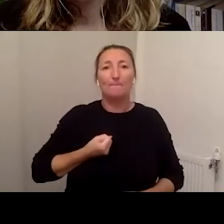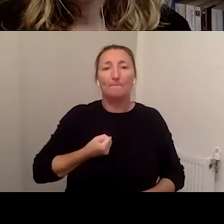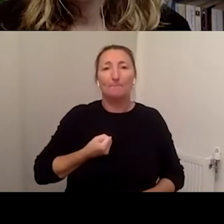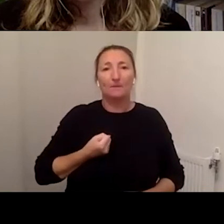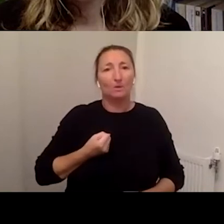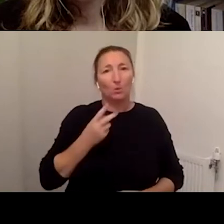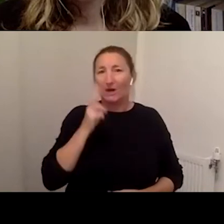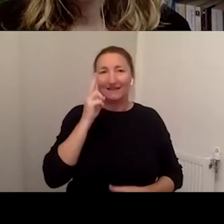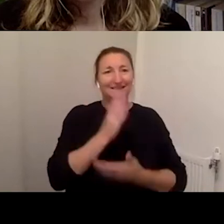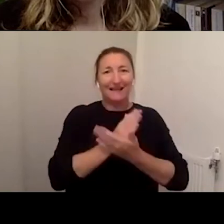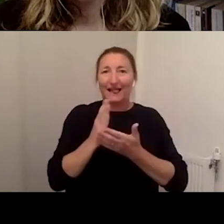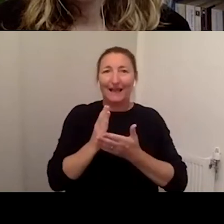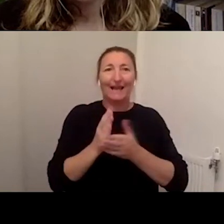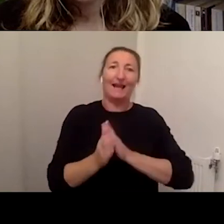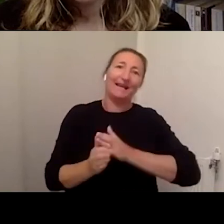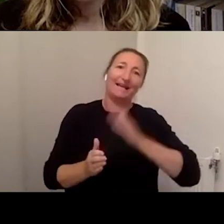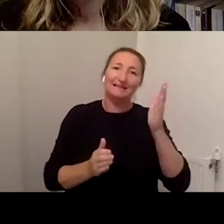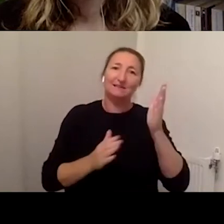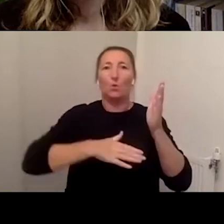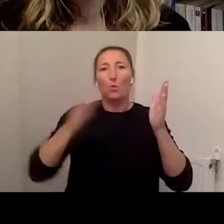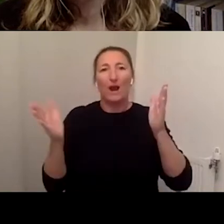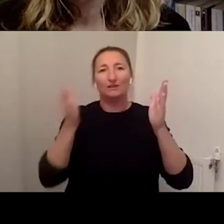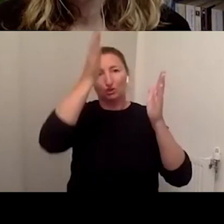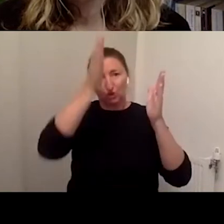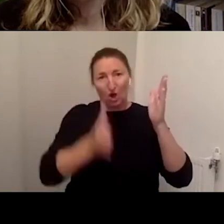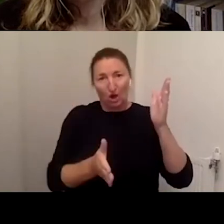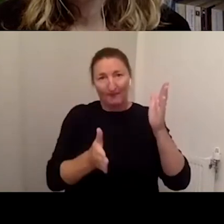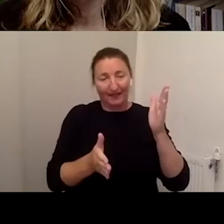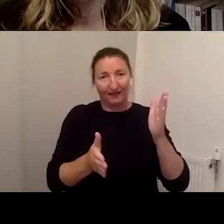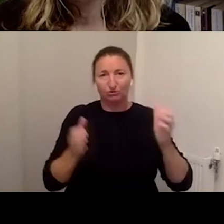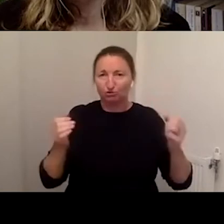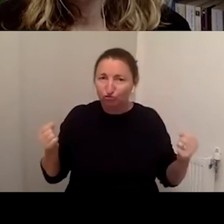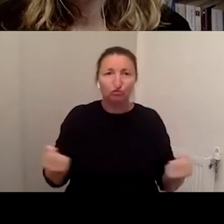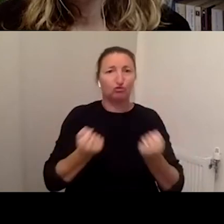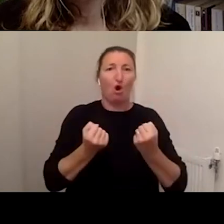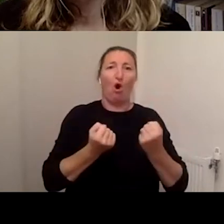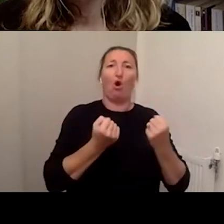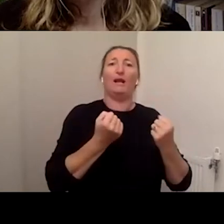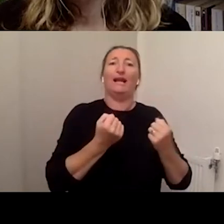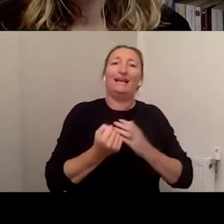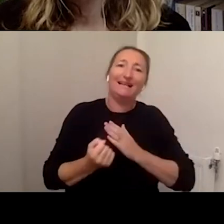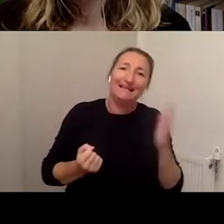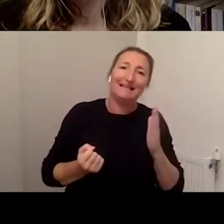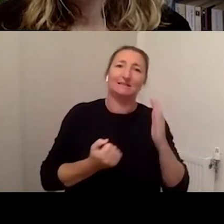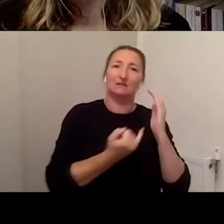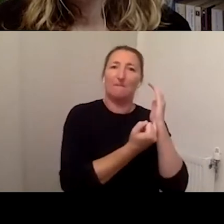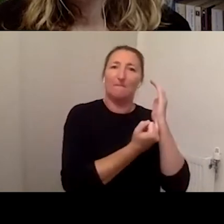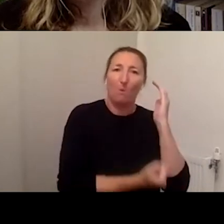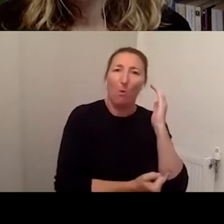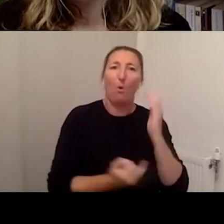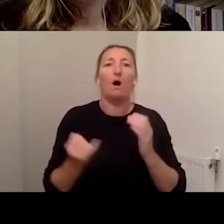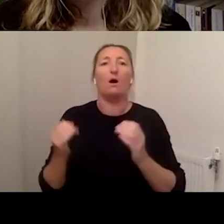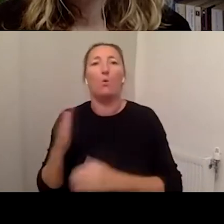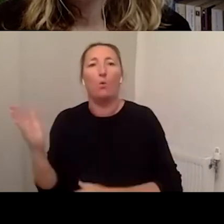line between East and West Germany, right? East Germany is still poorer, weaker, more